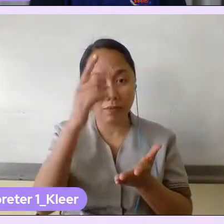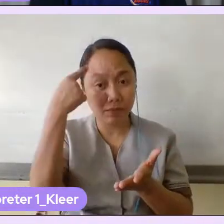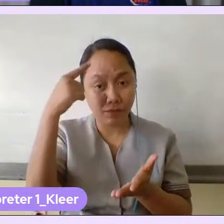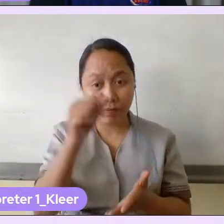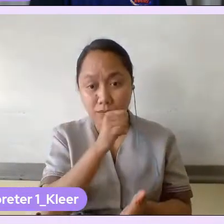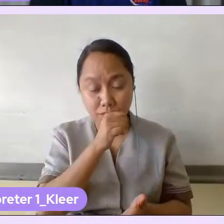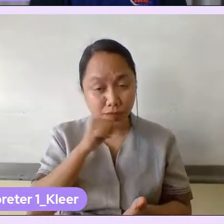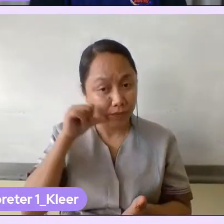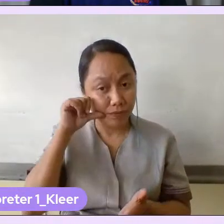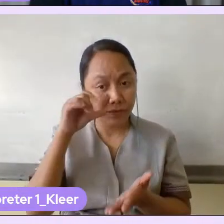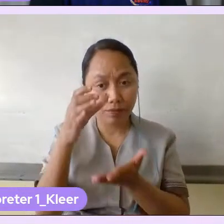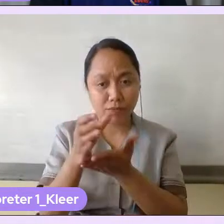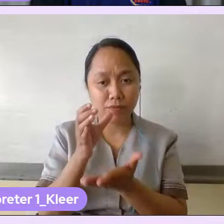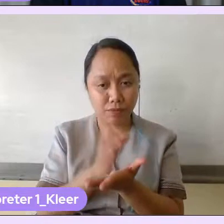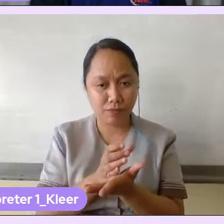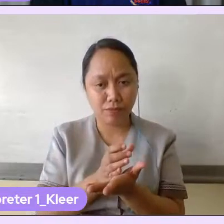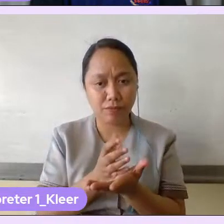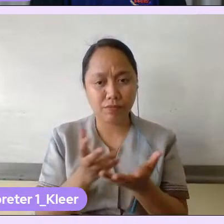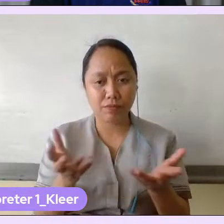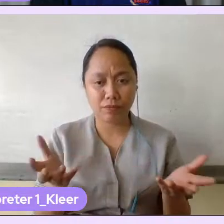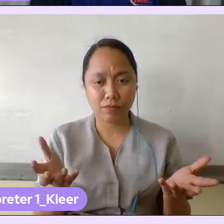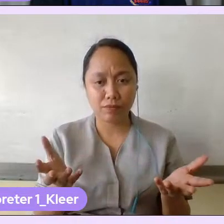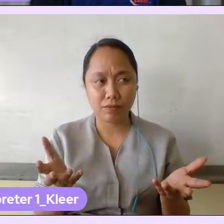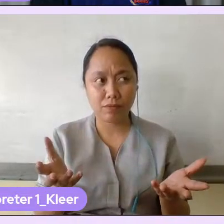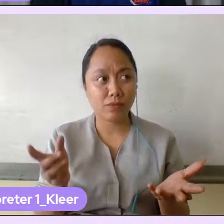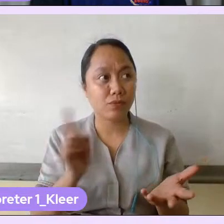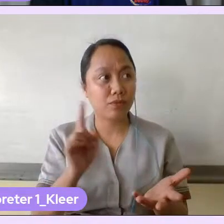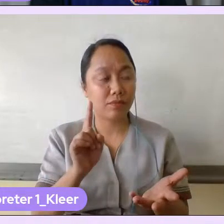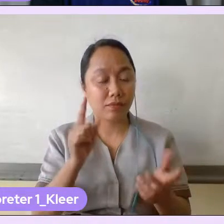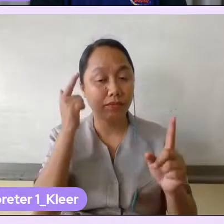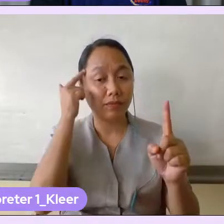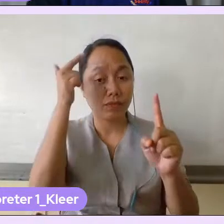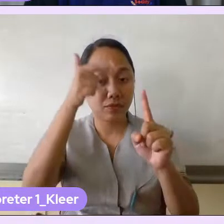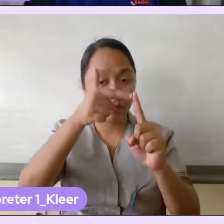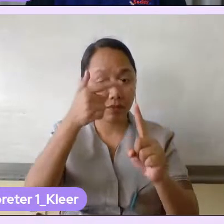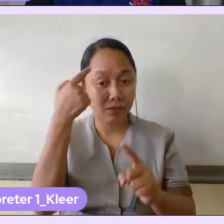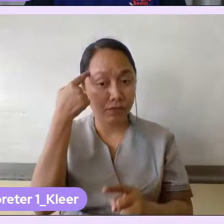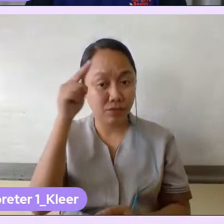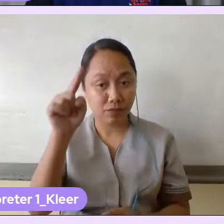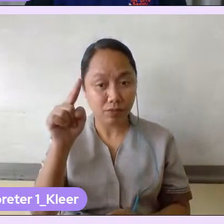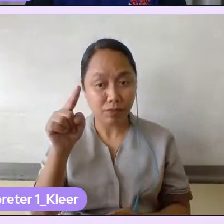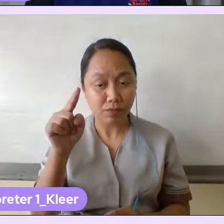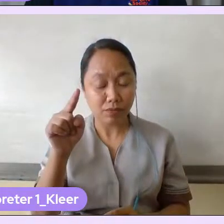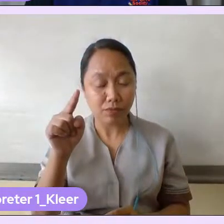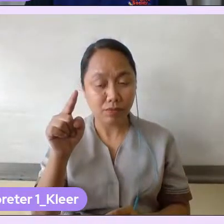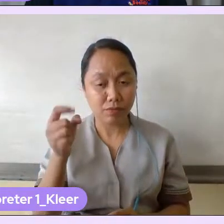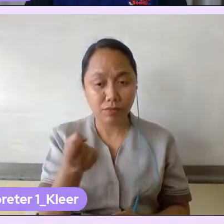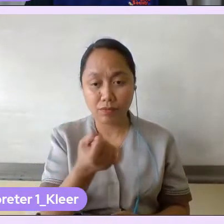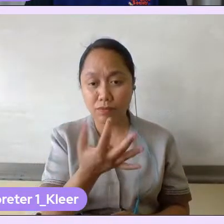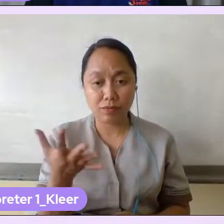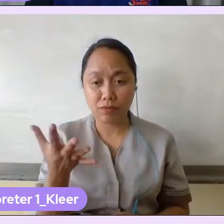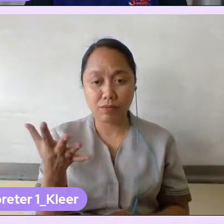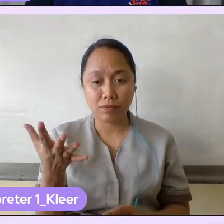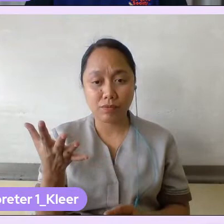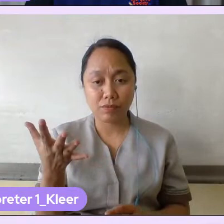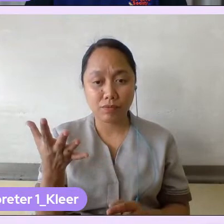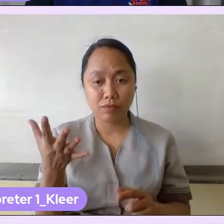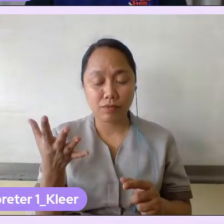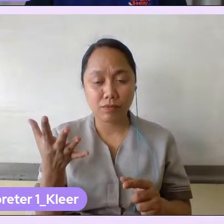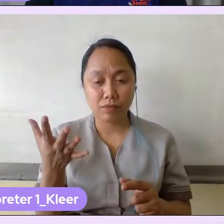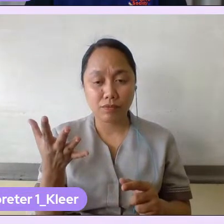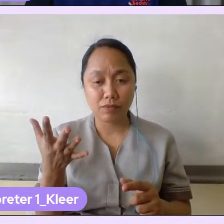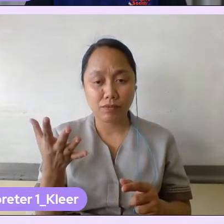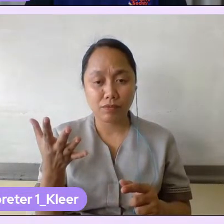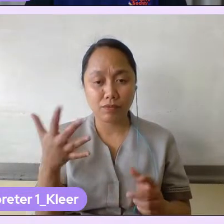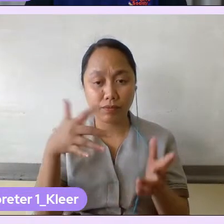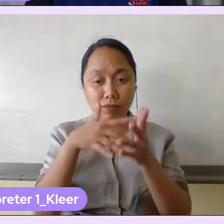courses as per our research, is nagde-decline na yung number ng kanilang enrollees. So